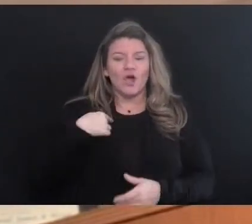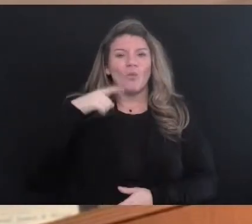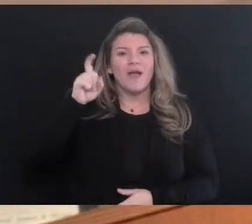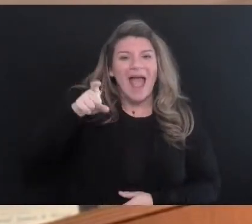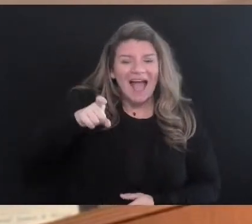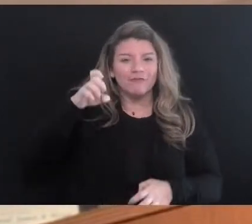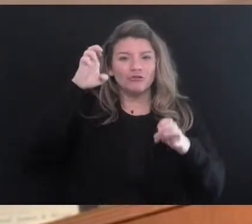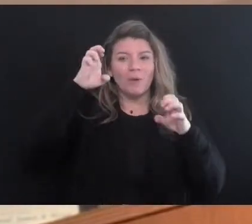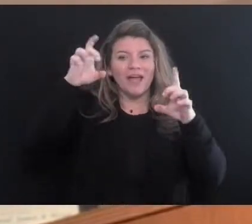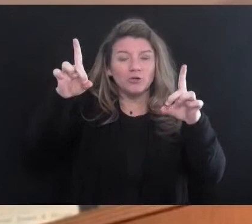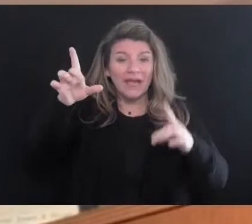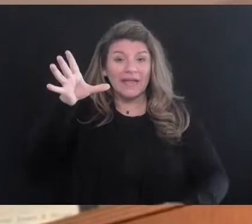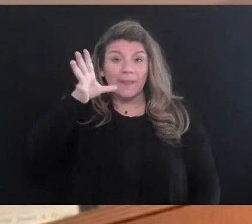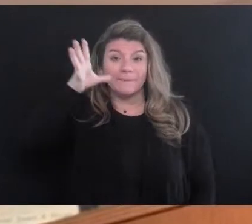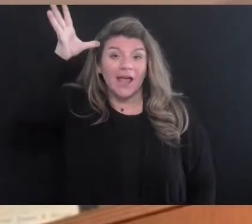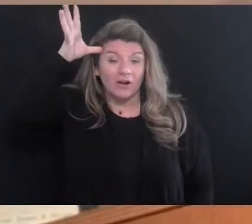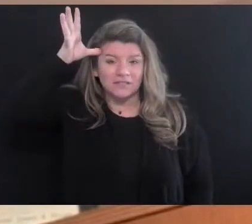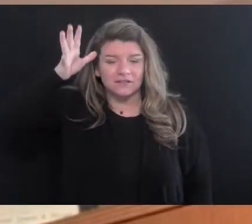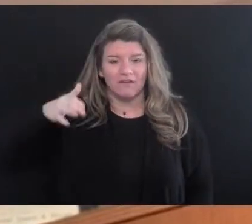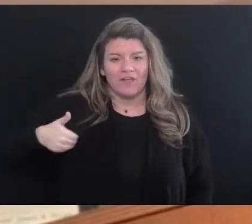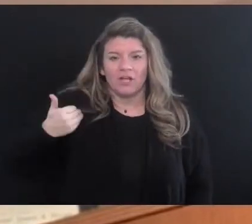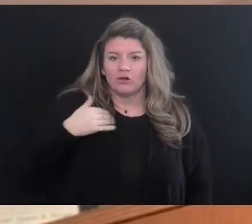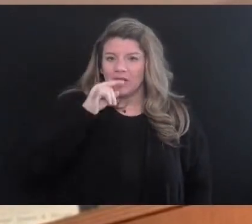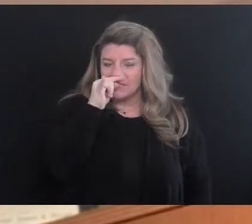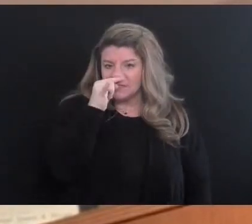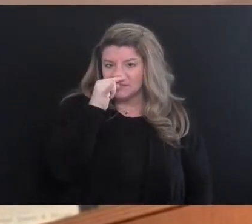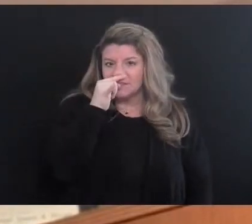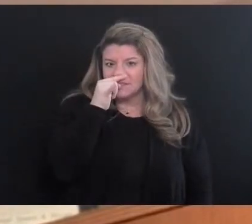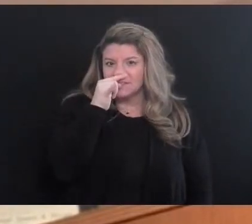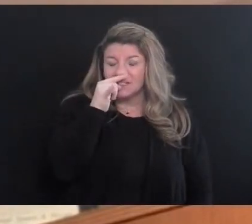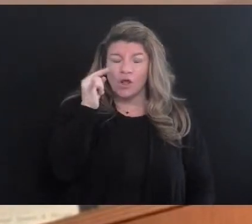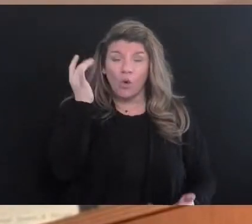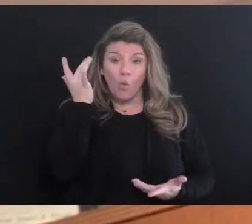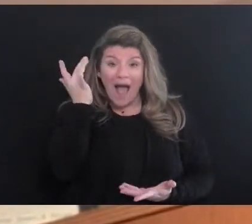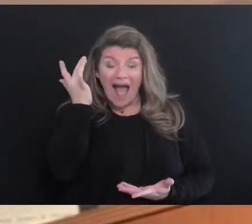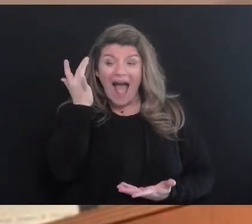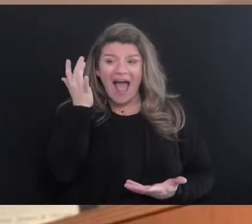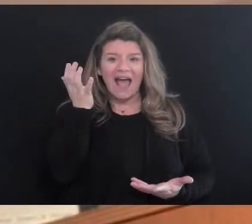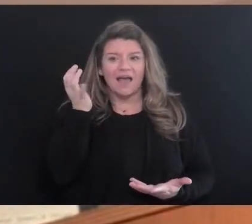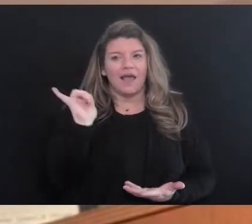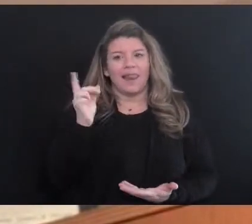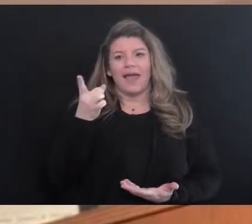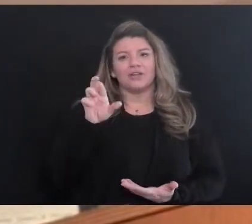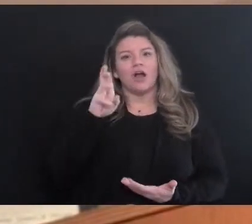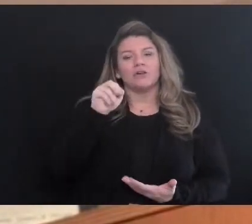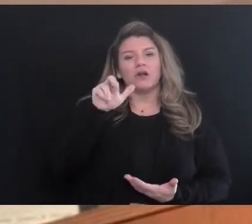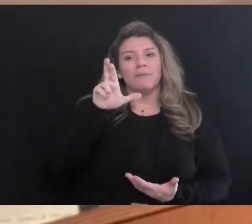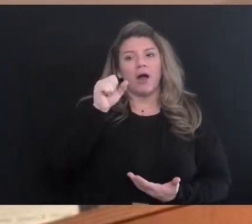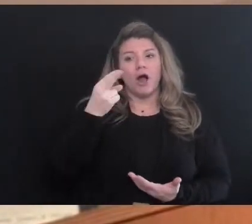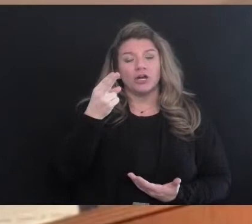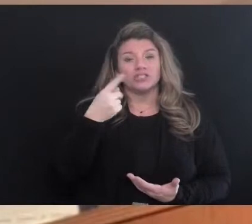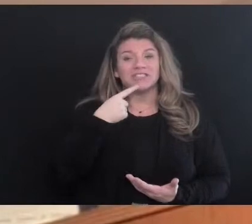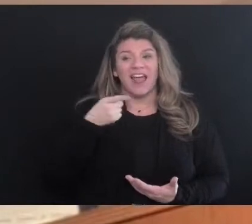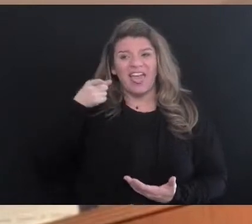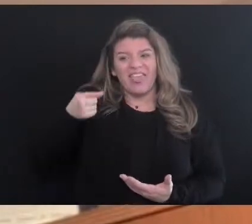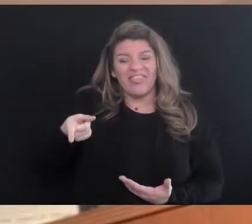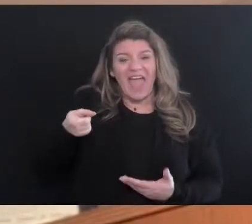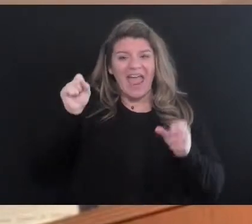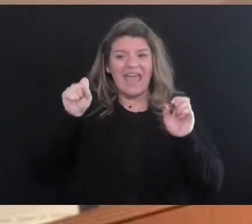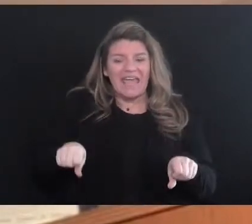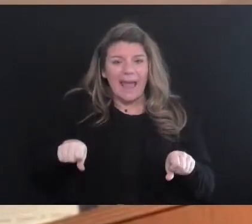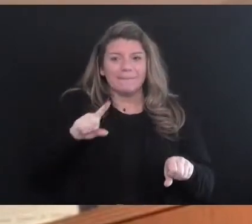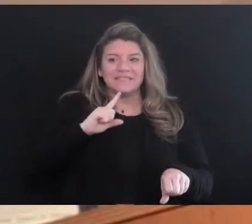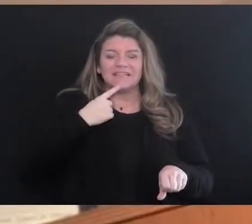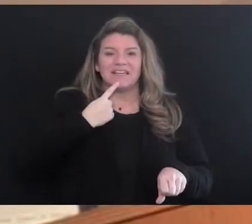educate the parents of our younger population because, as Dr. Marsh pointed out, they could be